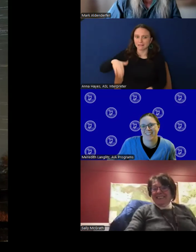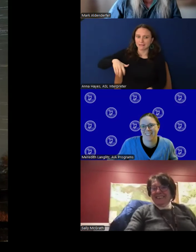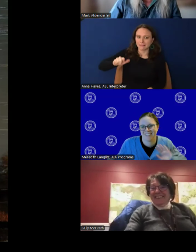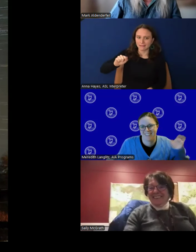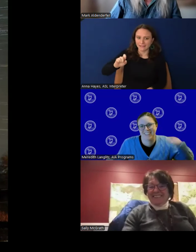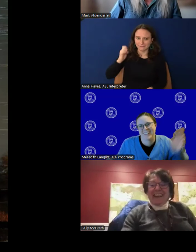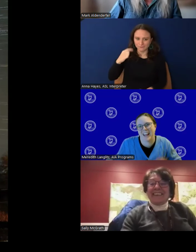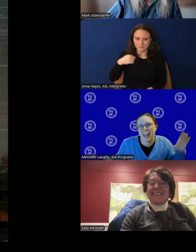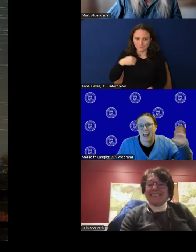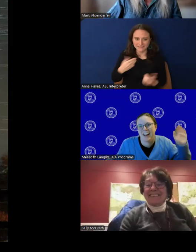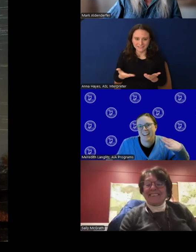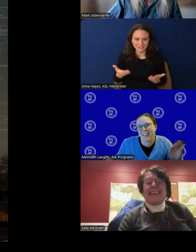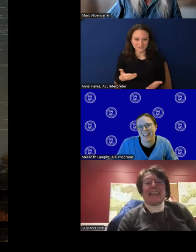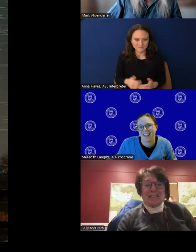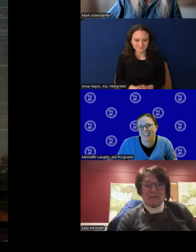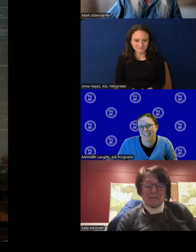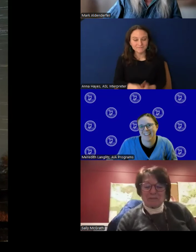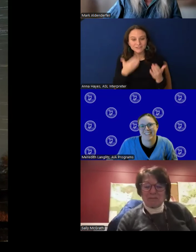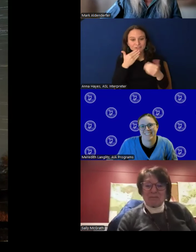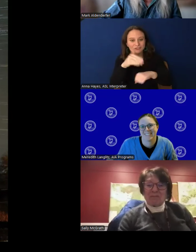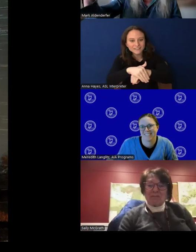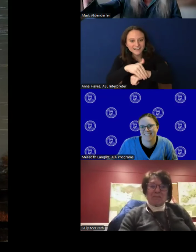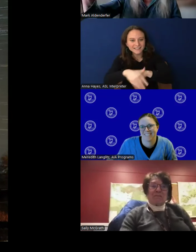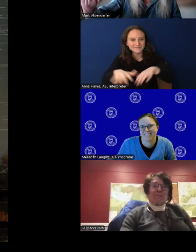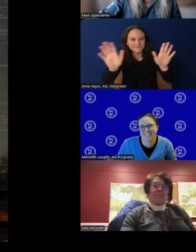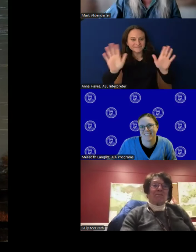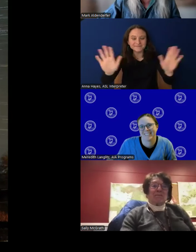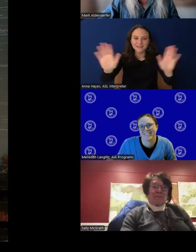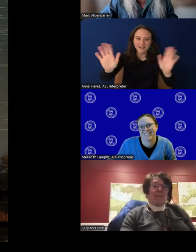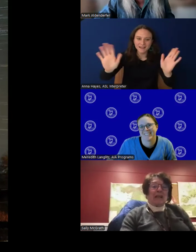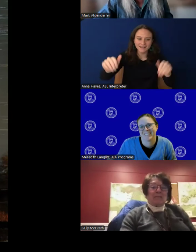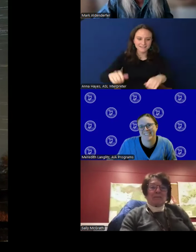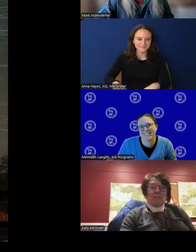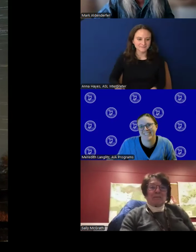Okay. Good night. Okay. Bye-bye. Bye.